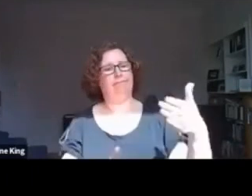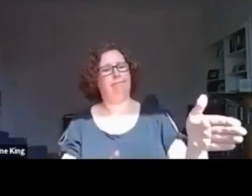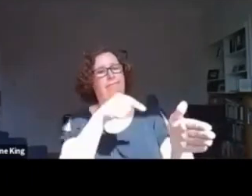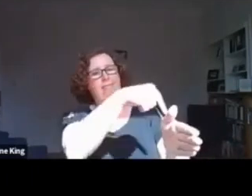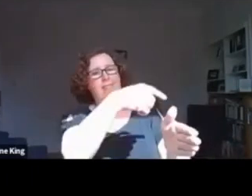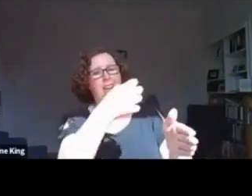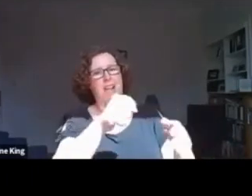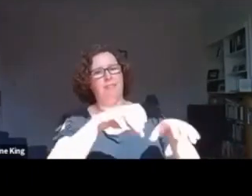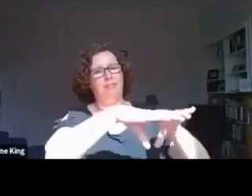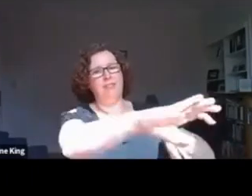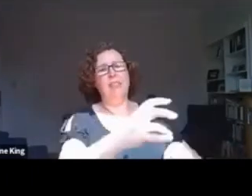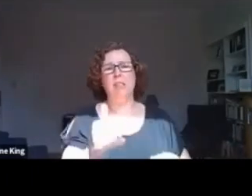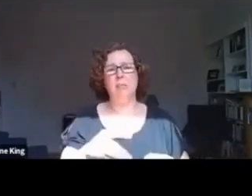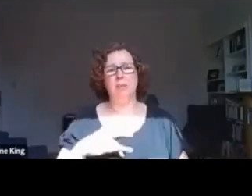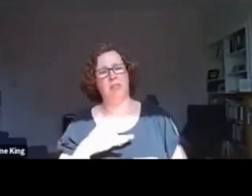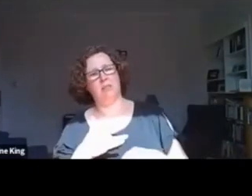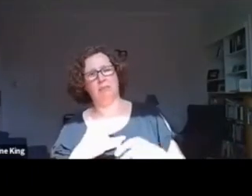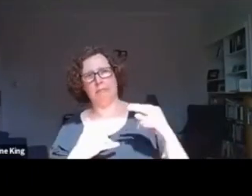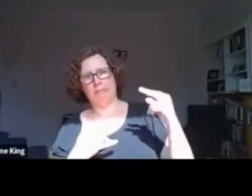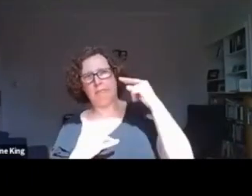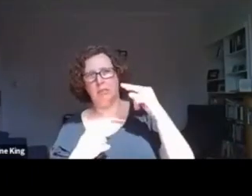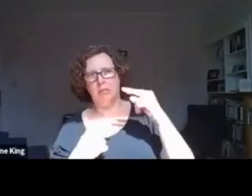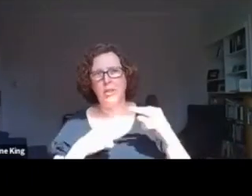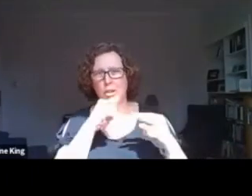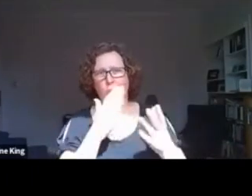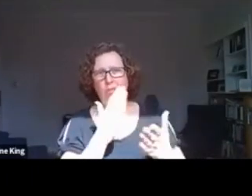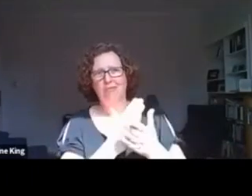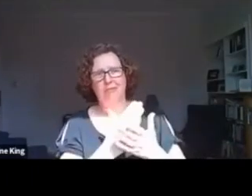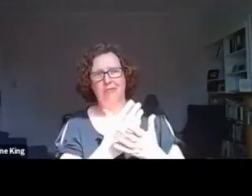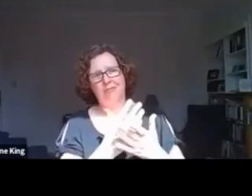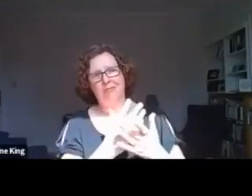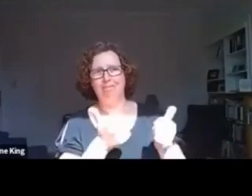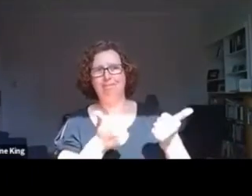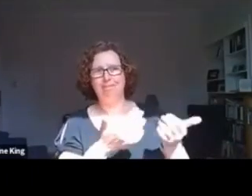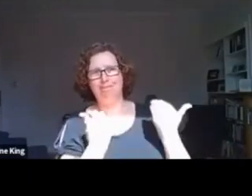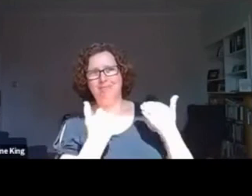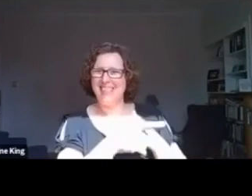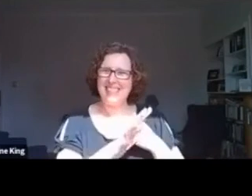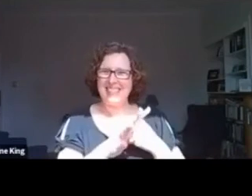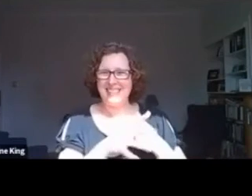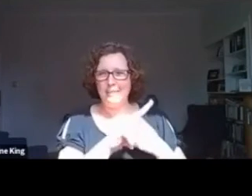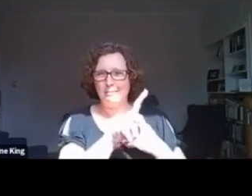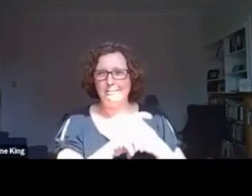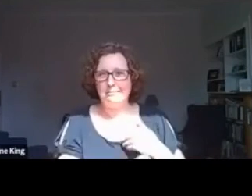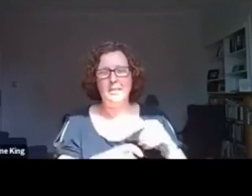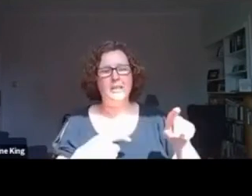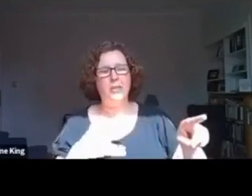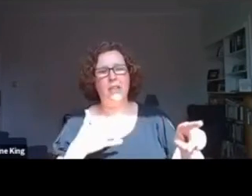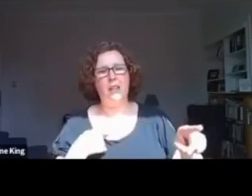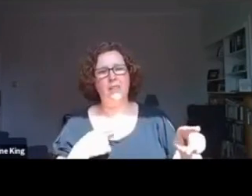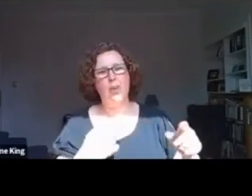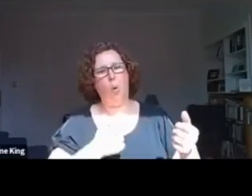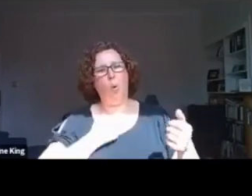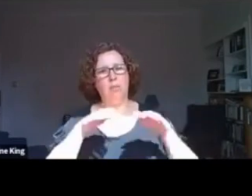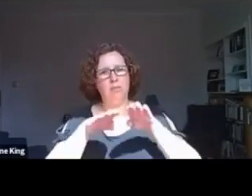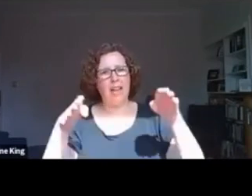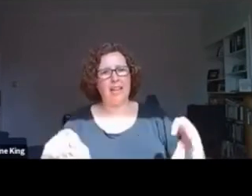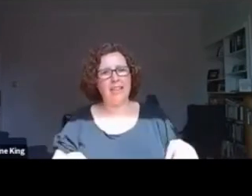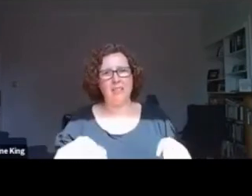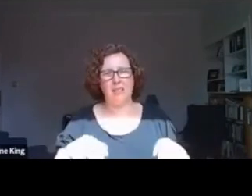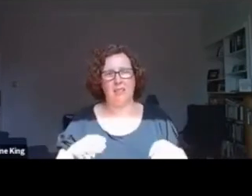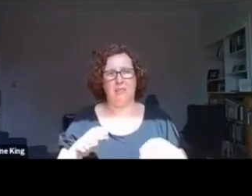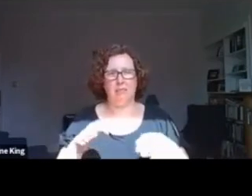super friendly sometimes. So we wanted to place a kind of a desk further into the kind of body of the